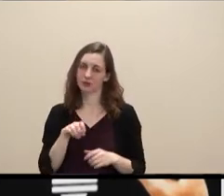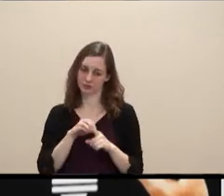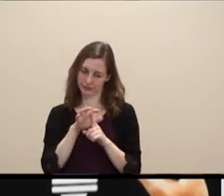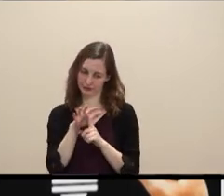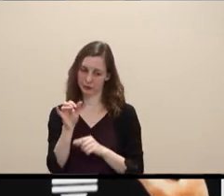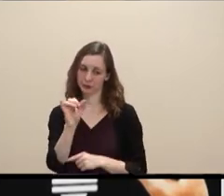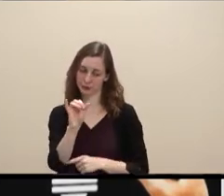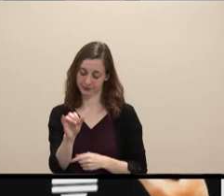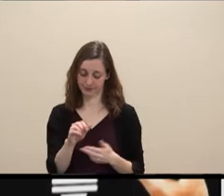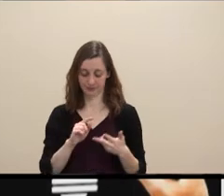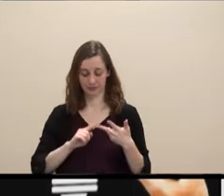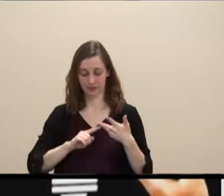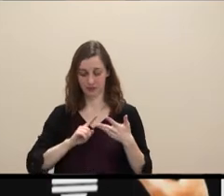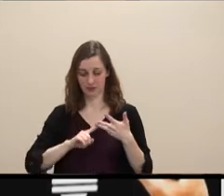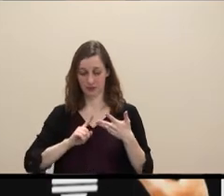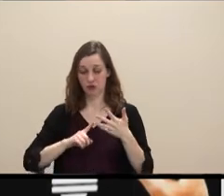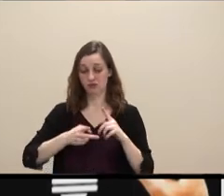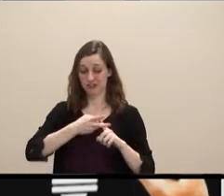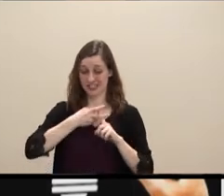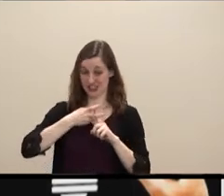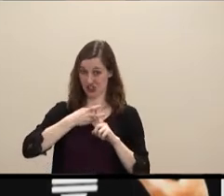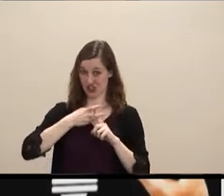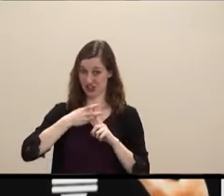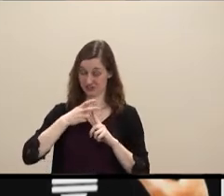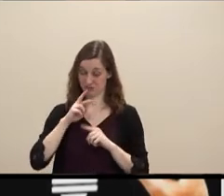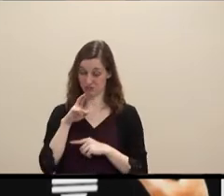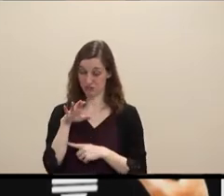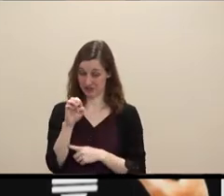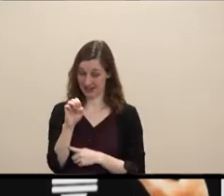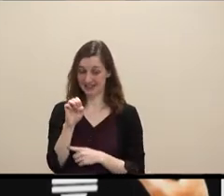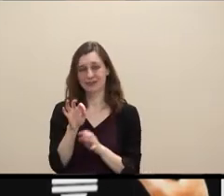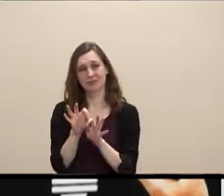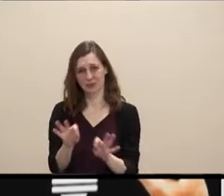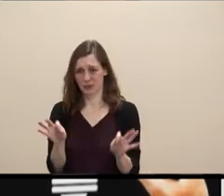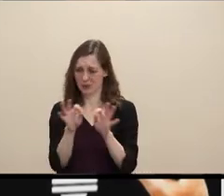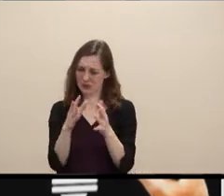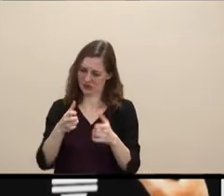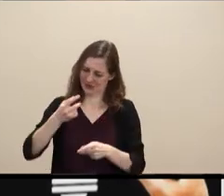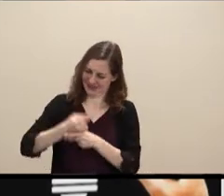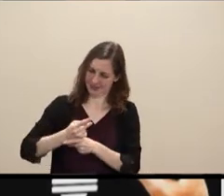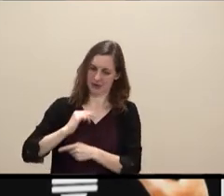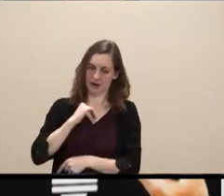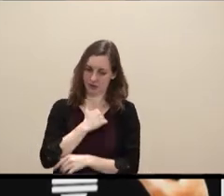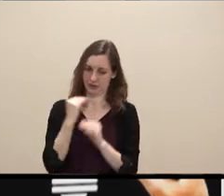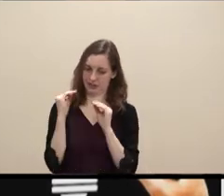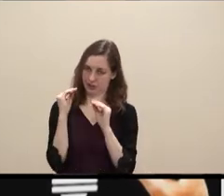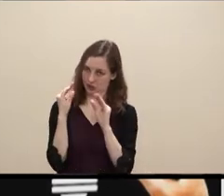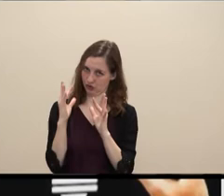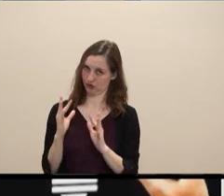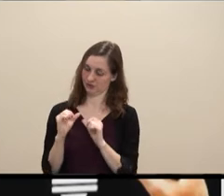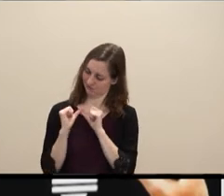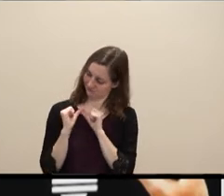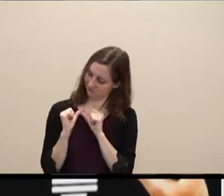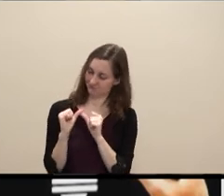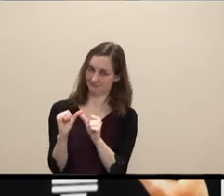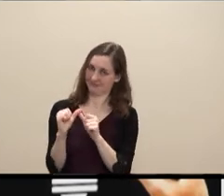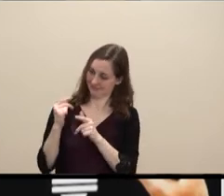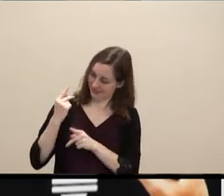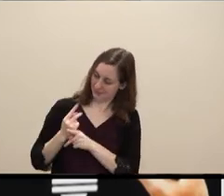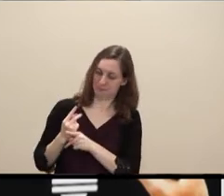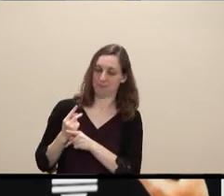Our retention rates are still at the forefront and very important to the work that we do, and we believe this can help us retain our